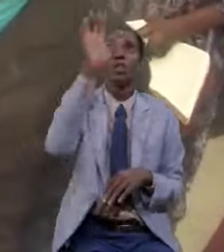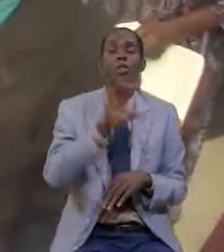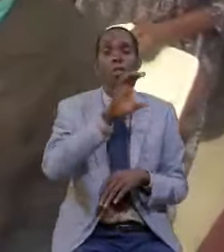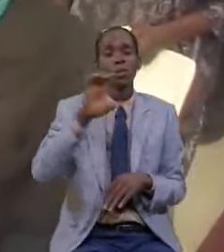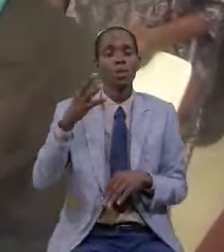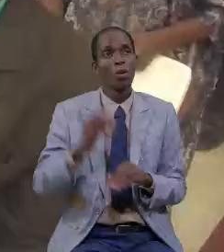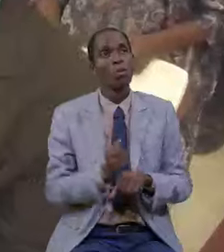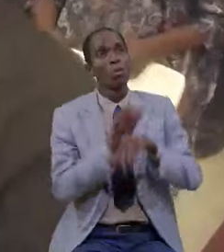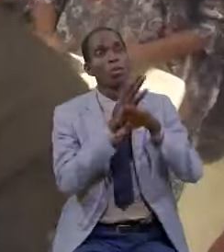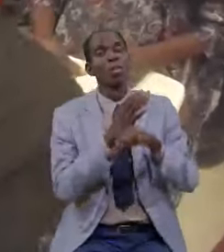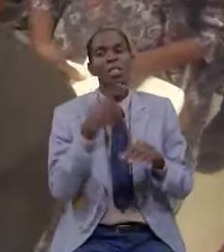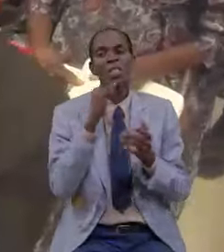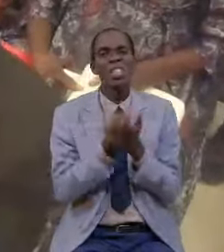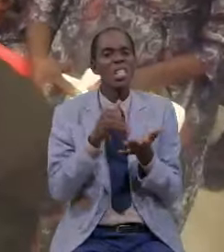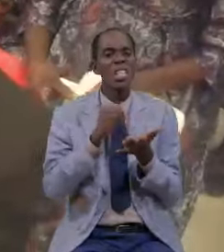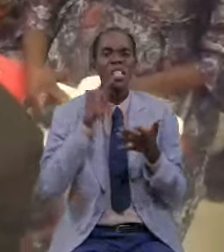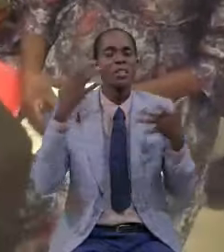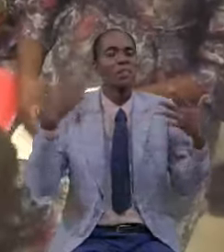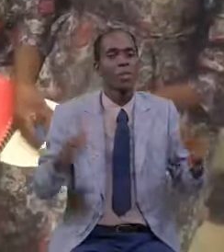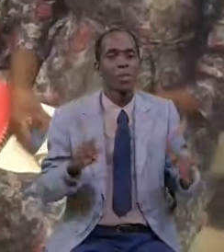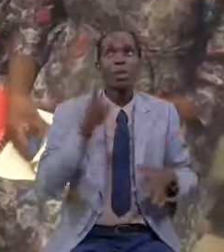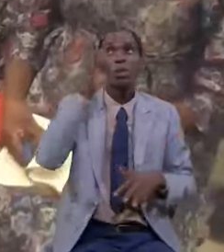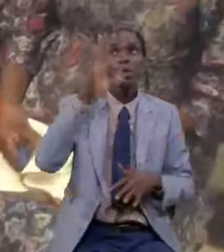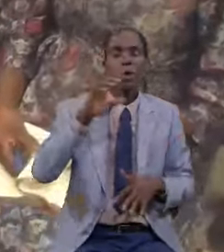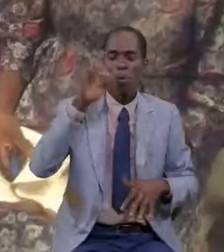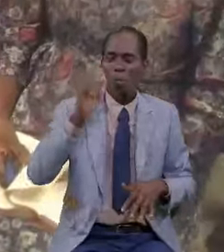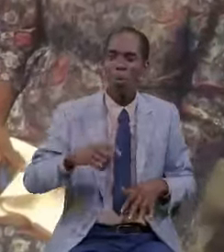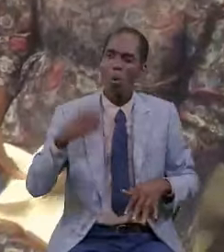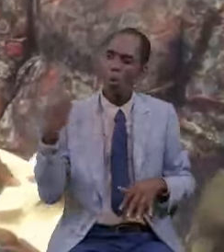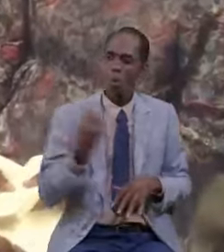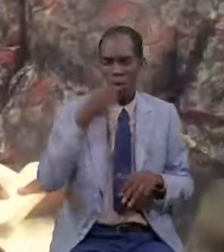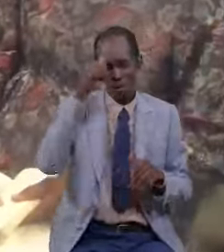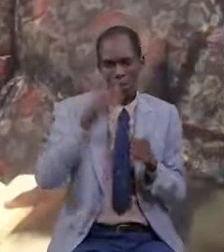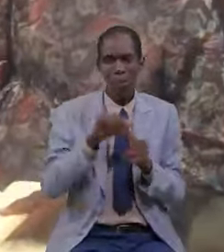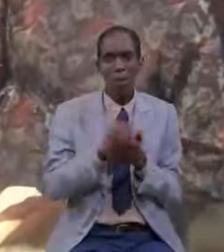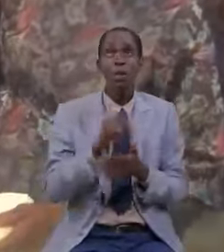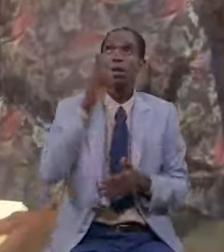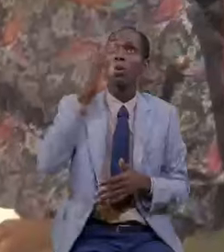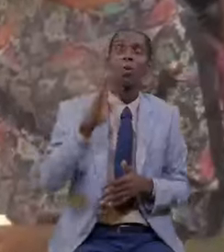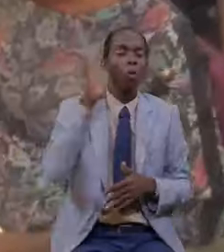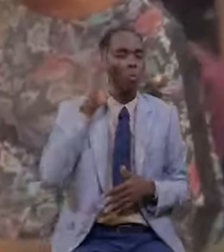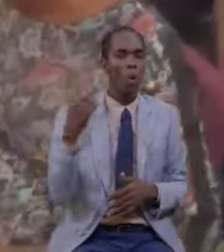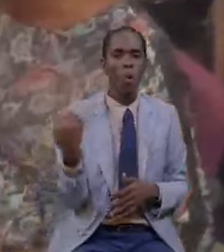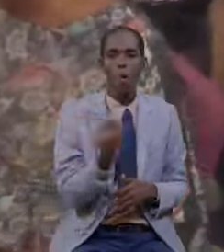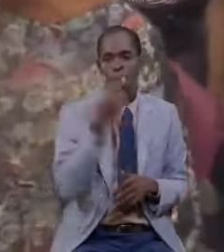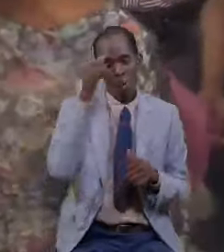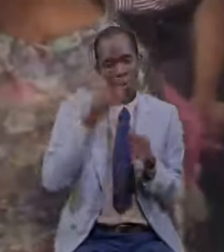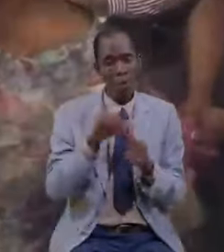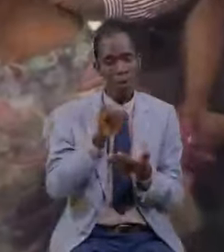finished, God must always remember that. And God will always remember that. Your sorrow